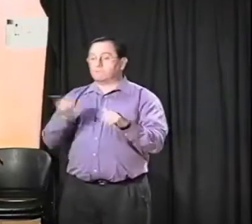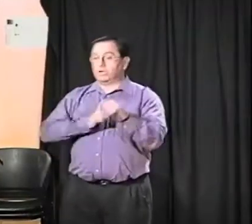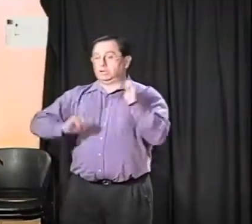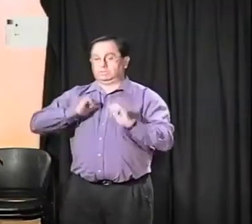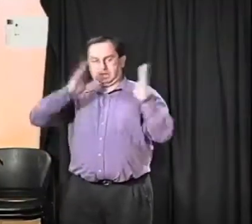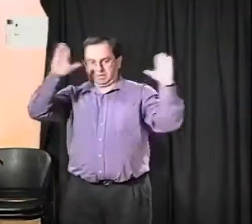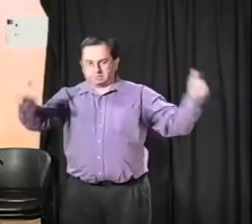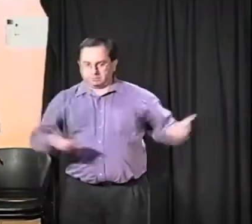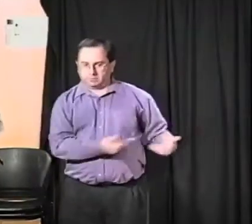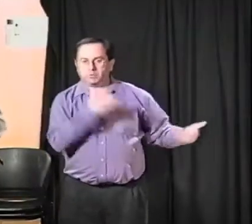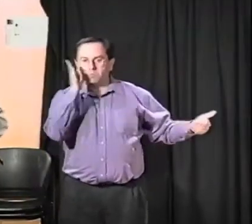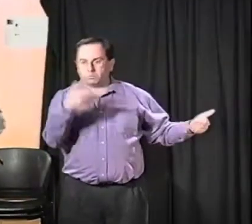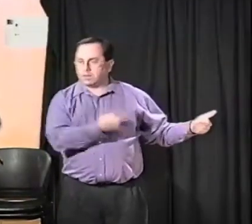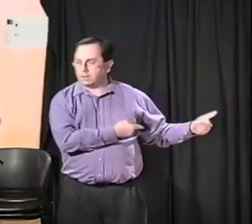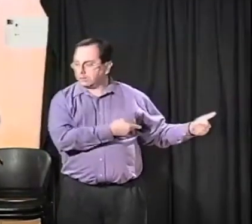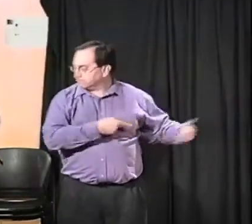acts,